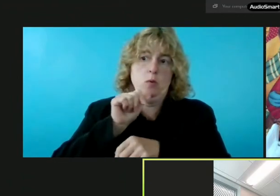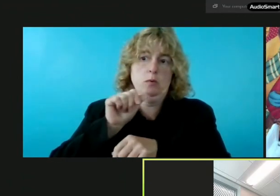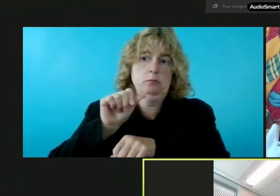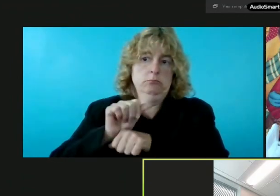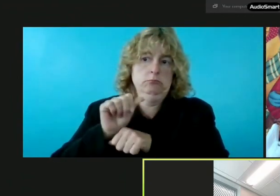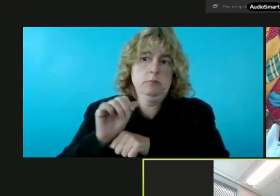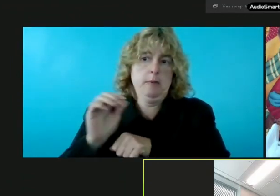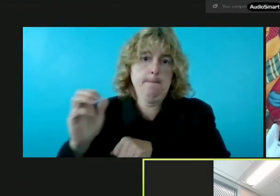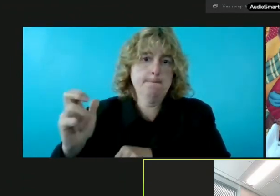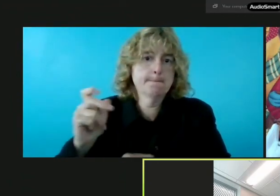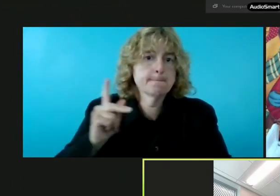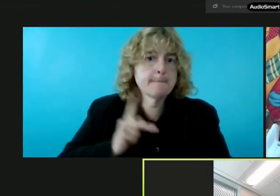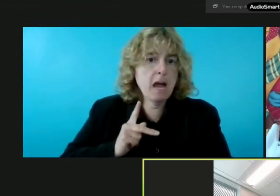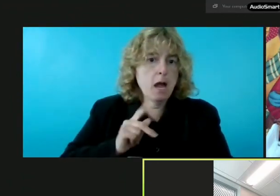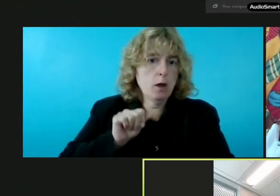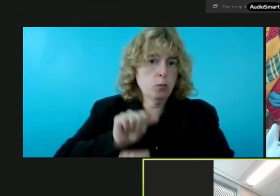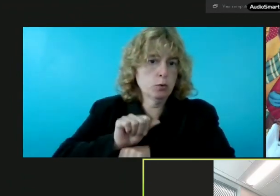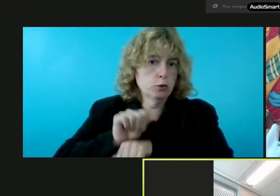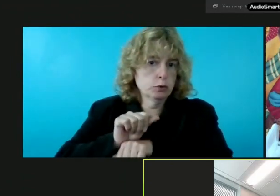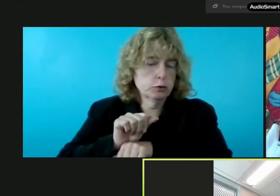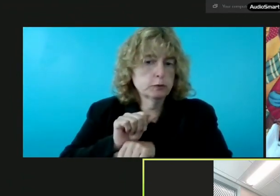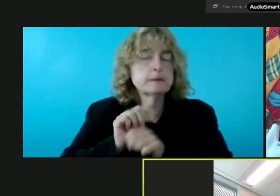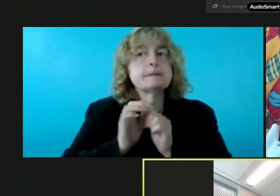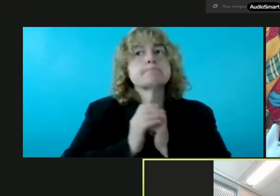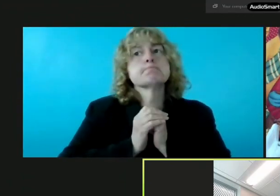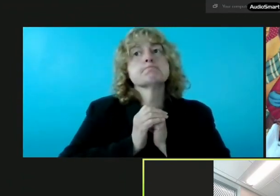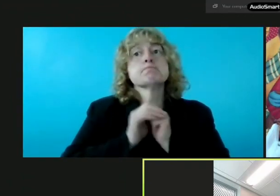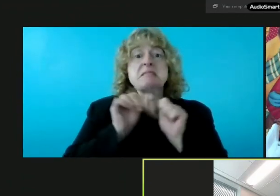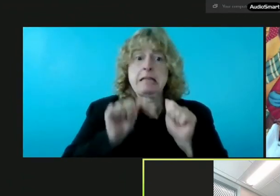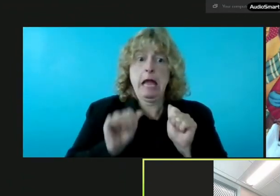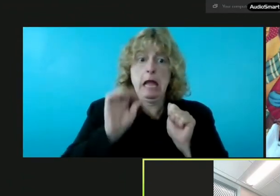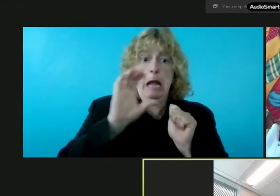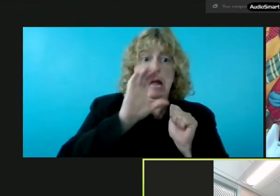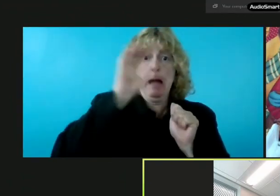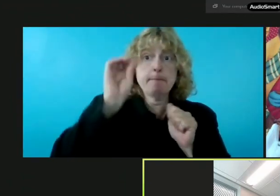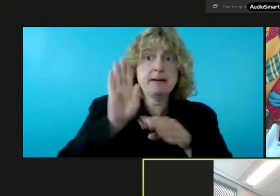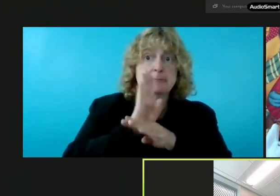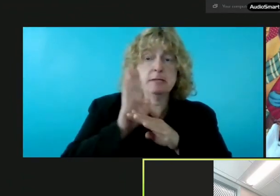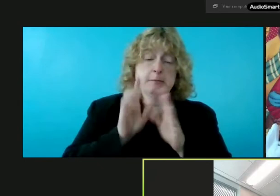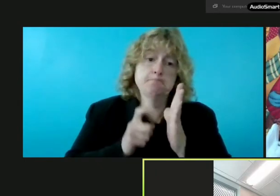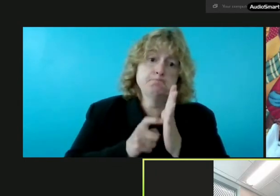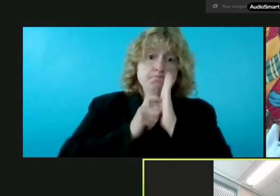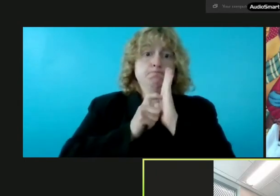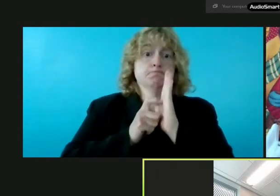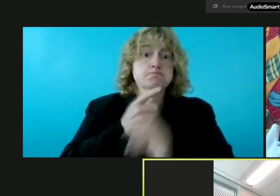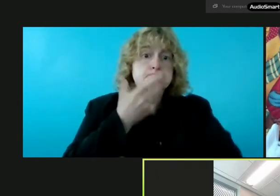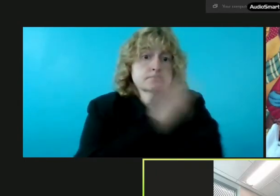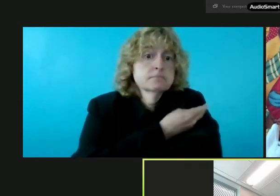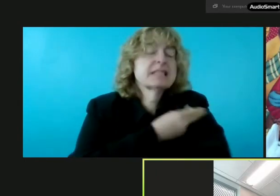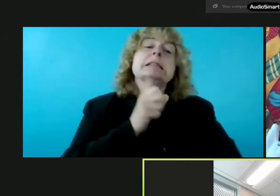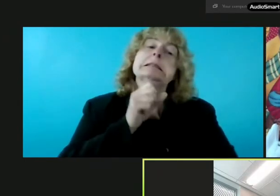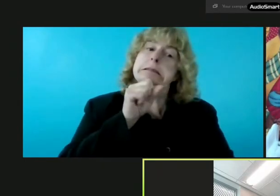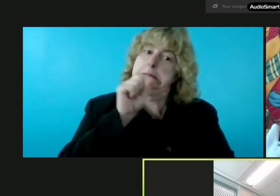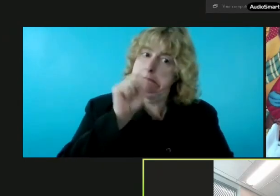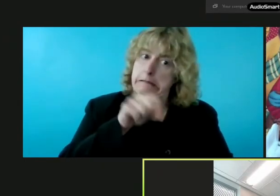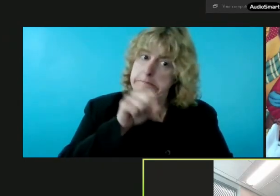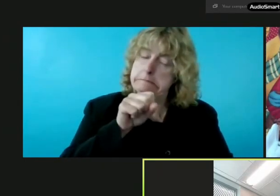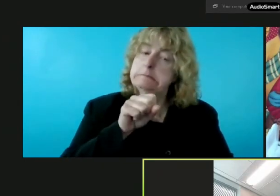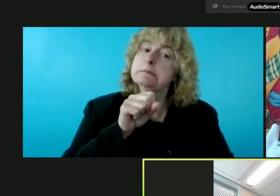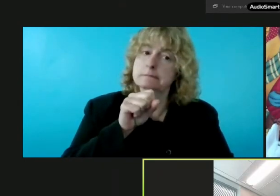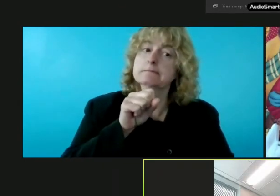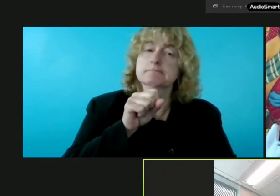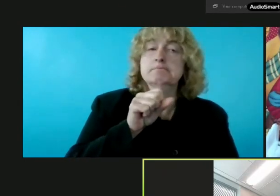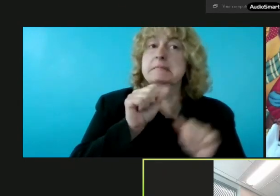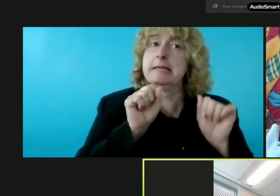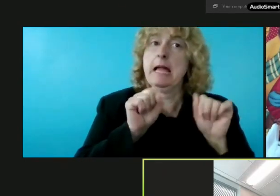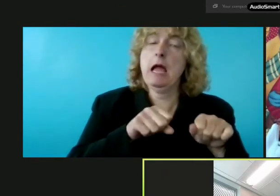The answer of can an employer mandate a vaccine is yes, but like the legal,